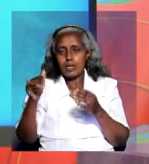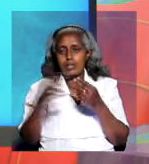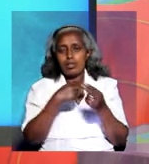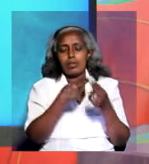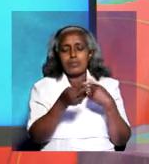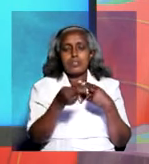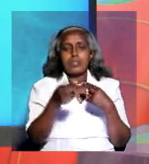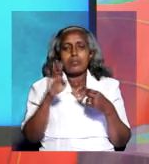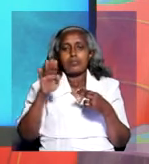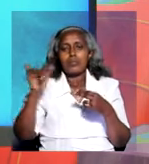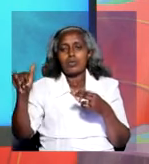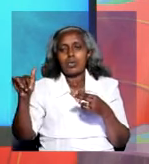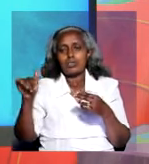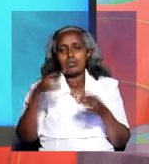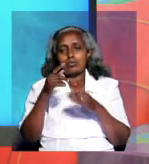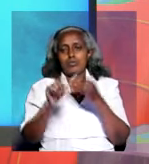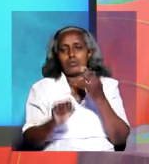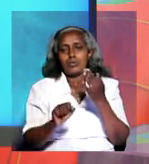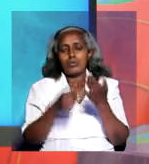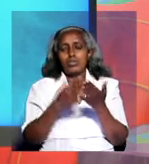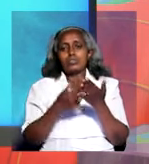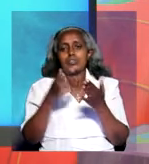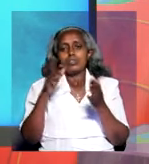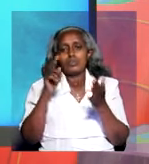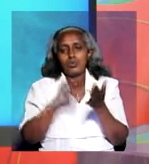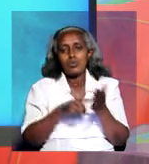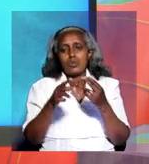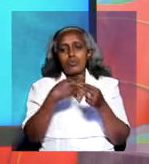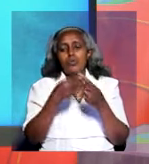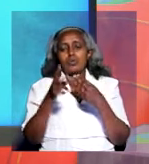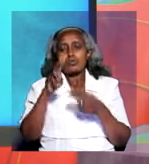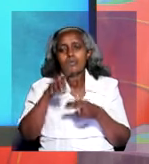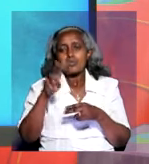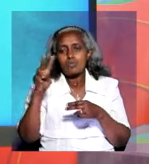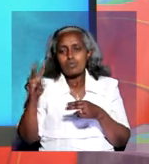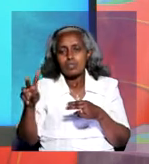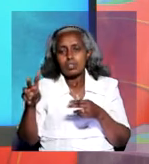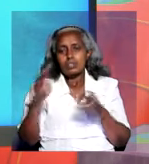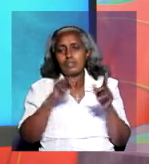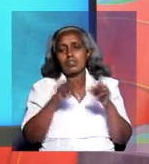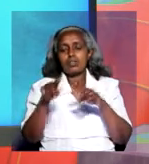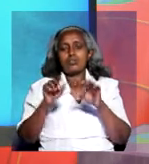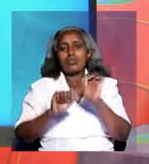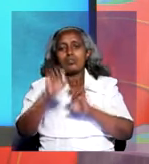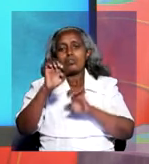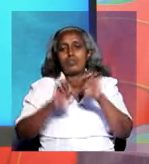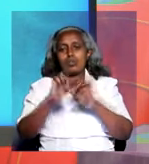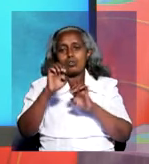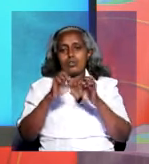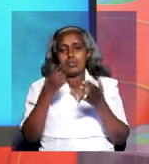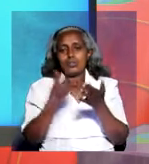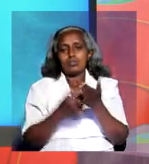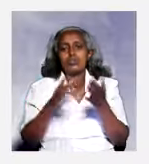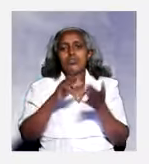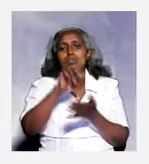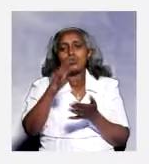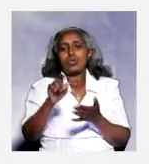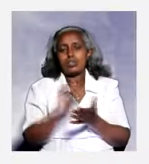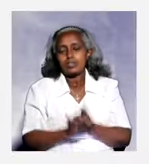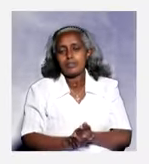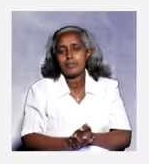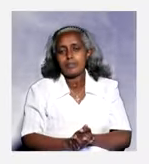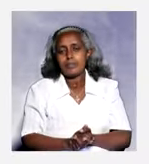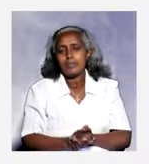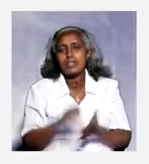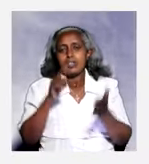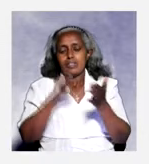times BY. So, the dot product of two vectors can be also evaluated using this equation.